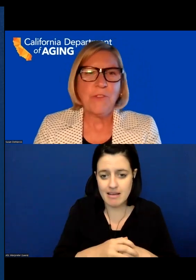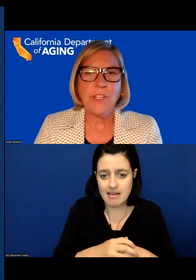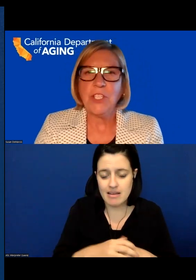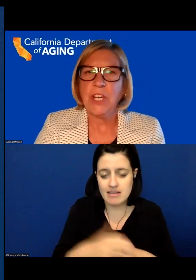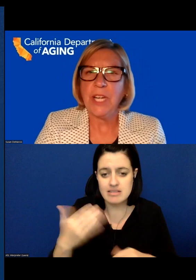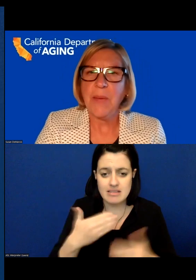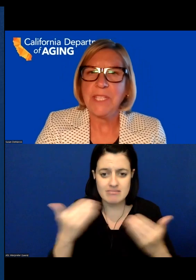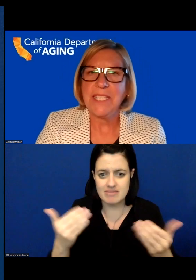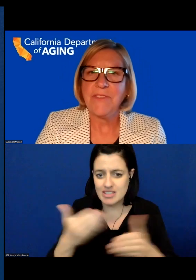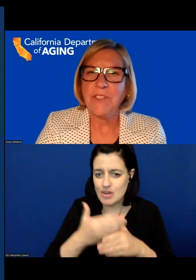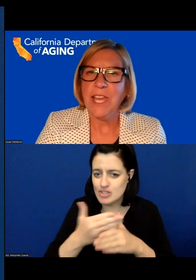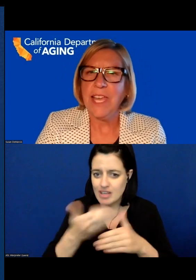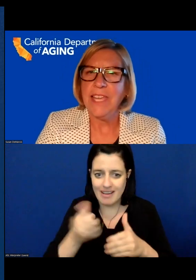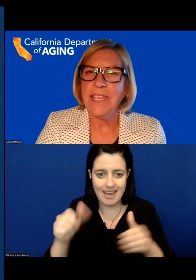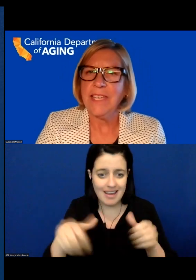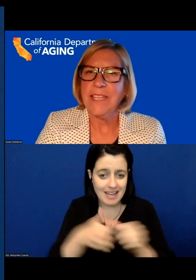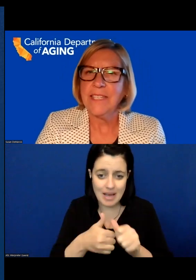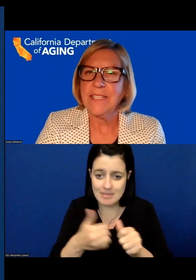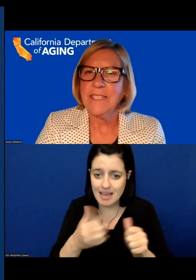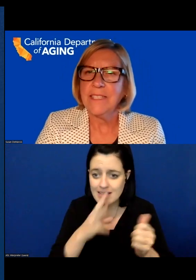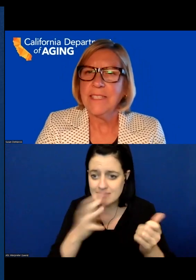Please feel free to share any updates if you'd like.